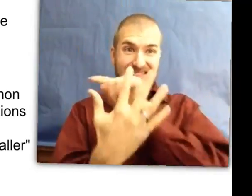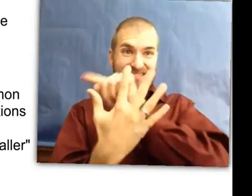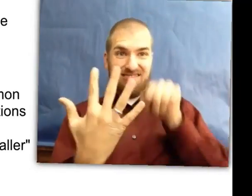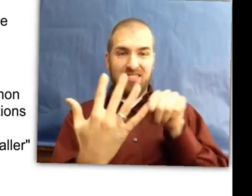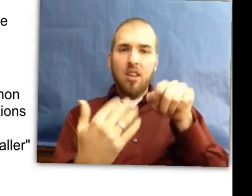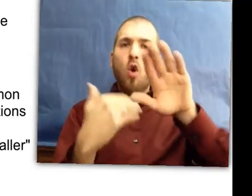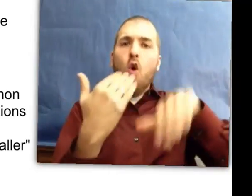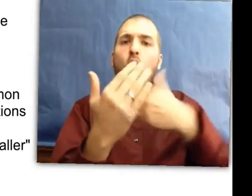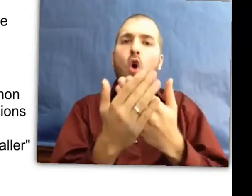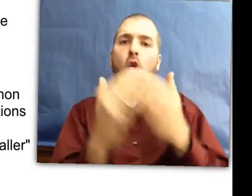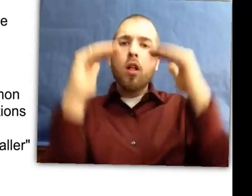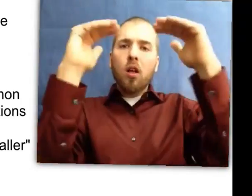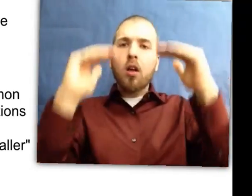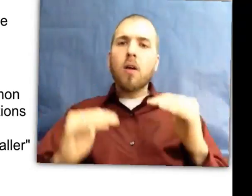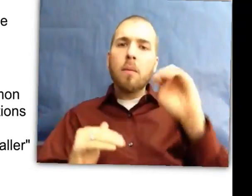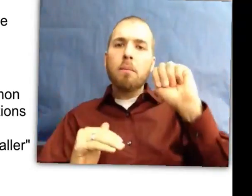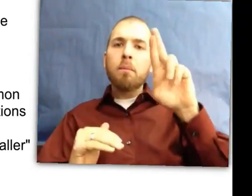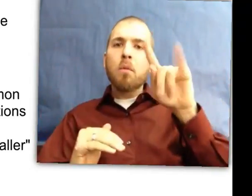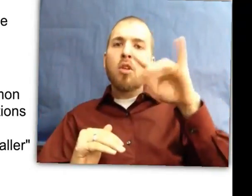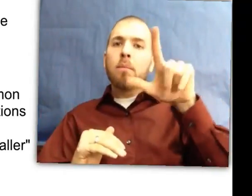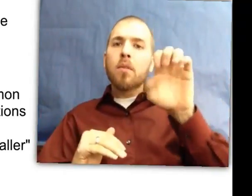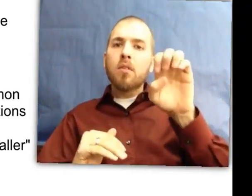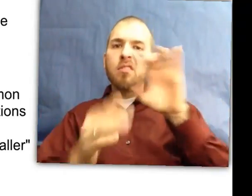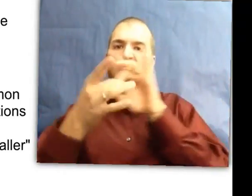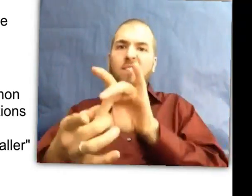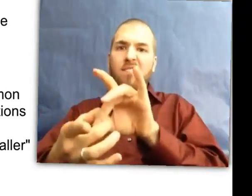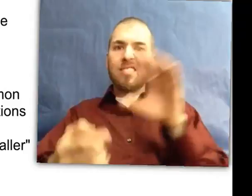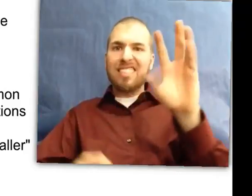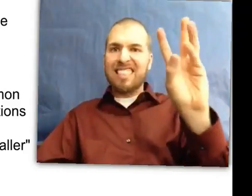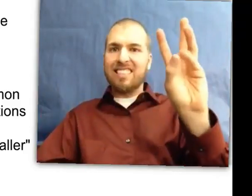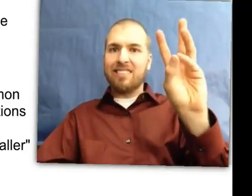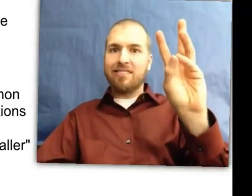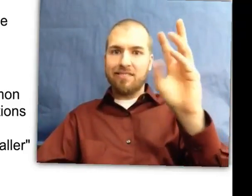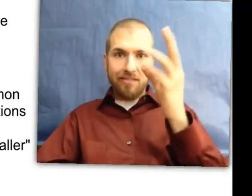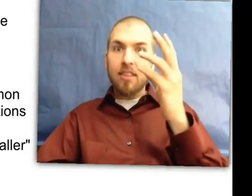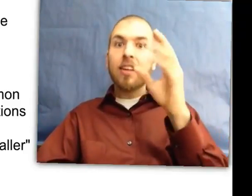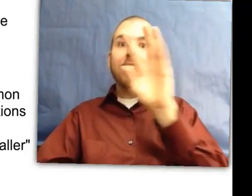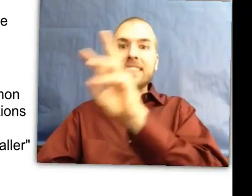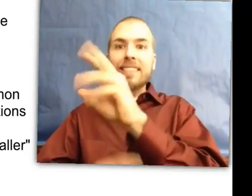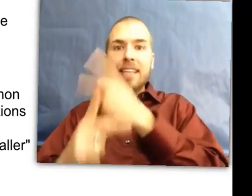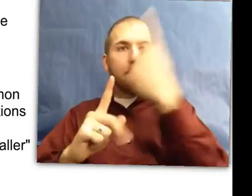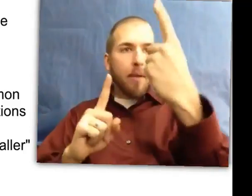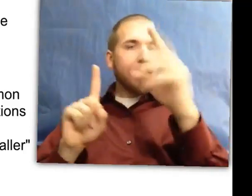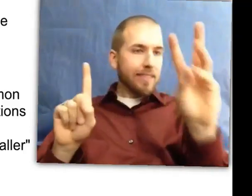30. So those are all multiples of 6.